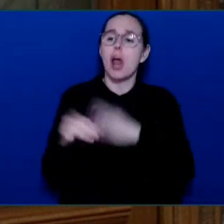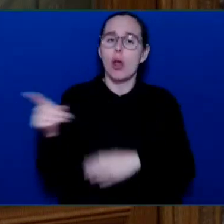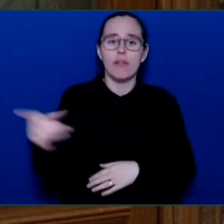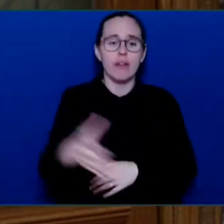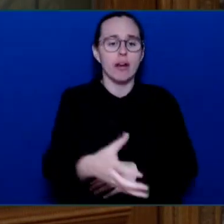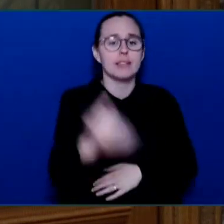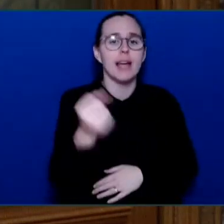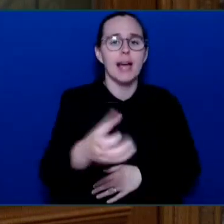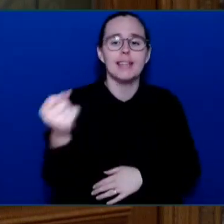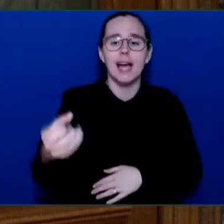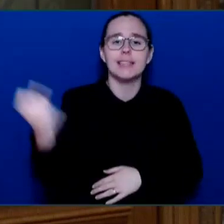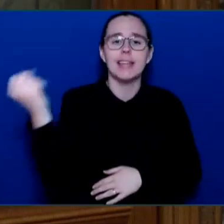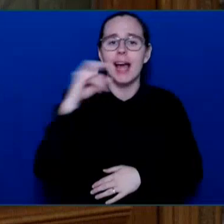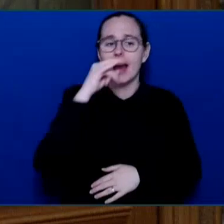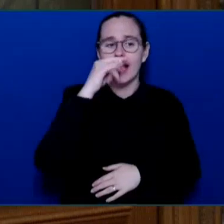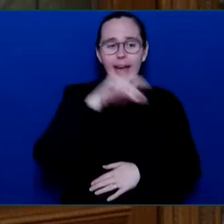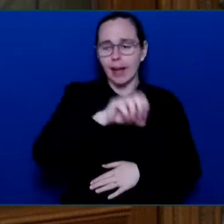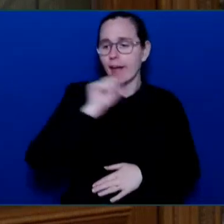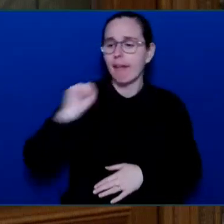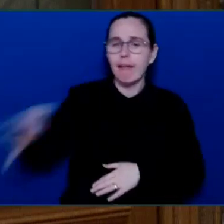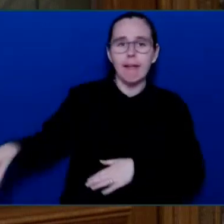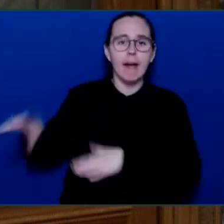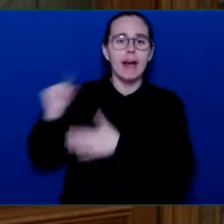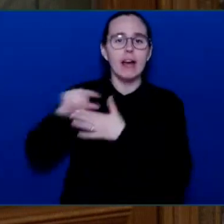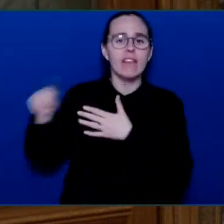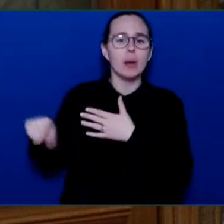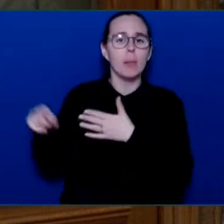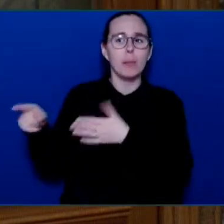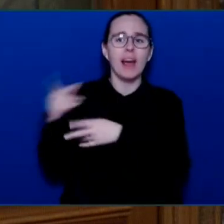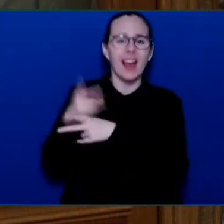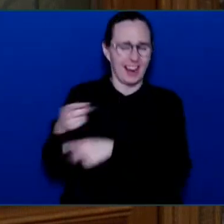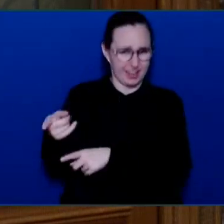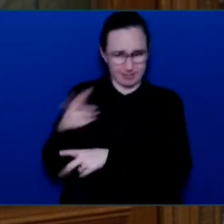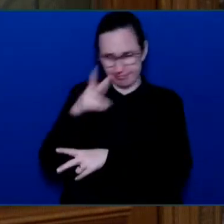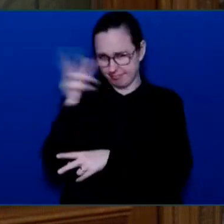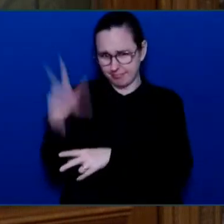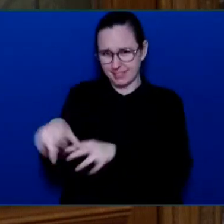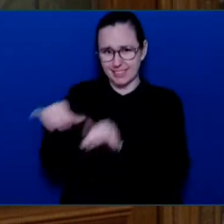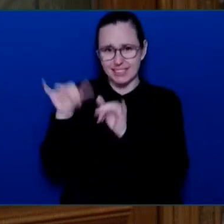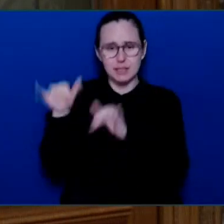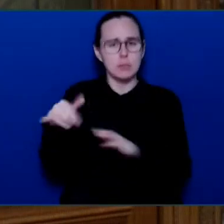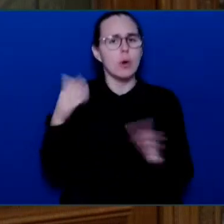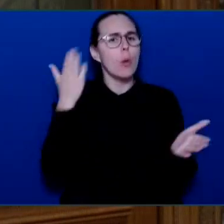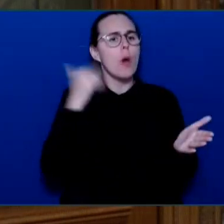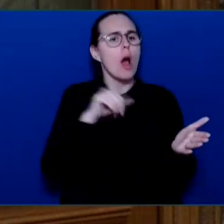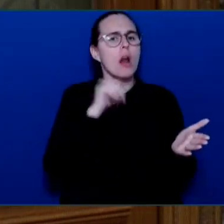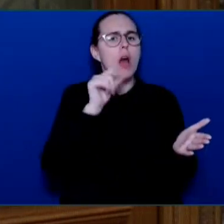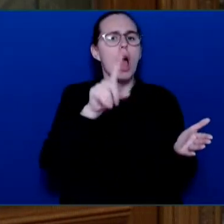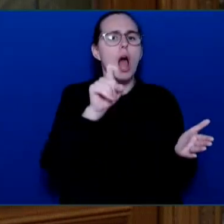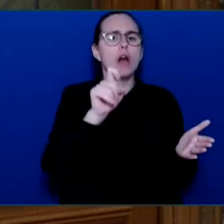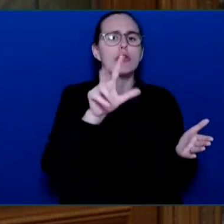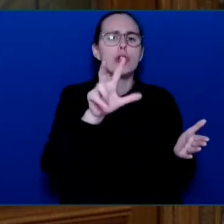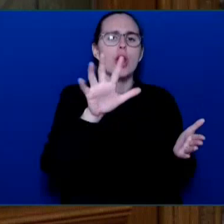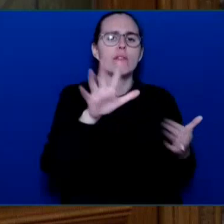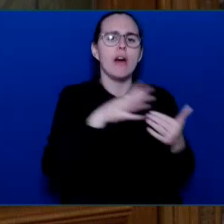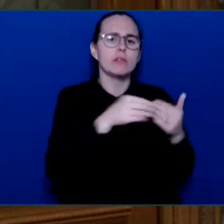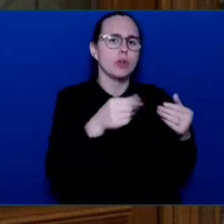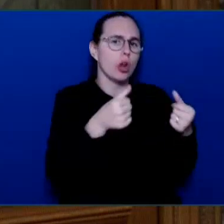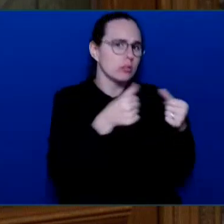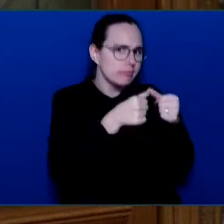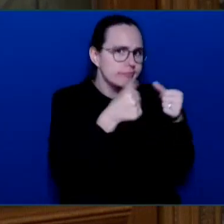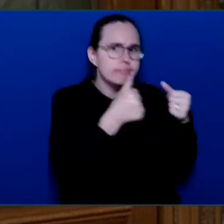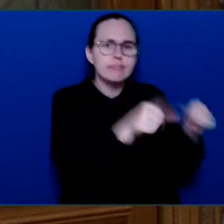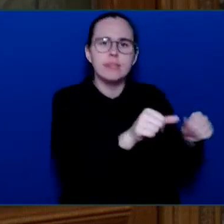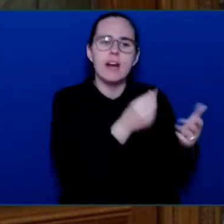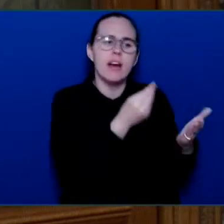put the $135,000 into a fund, make it accessible by the family, get them food and clothing, for daycare